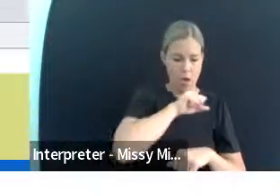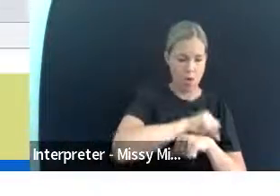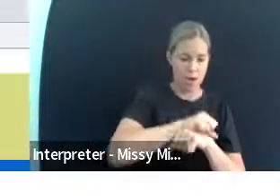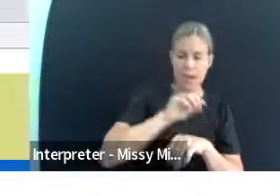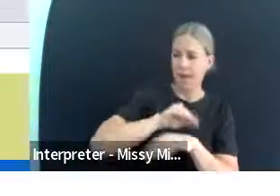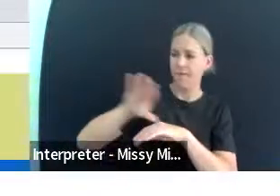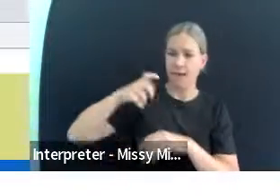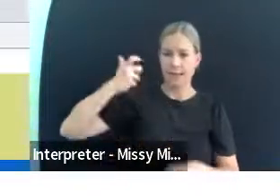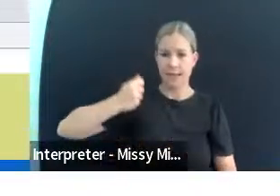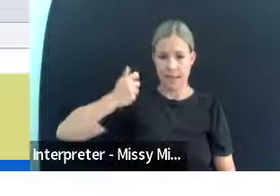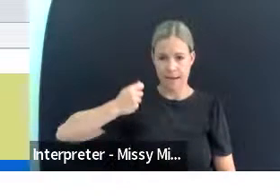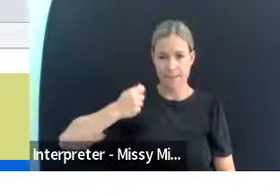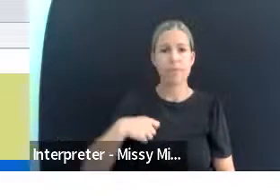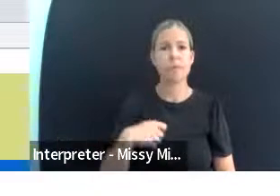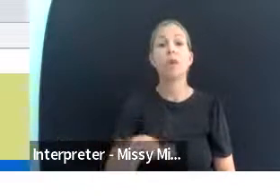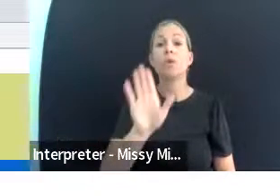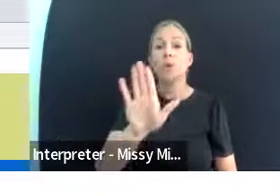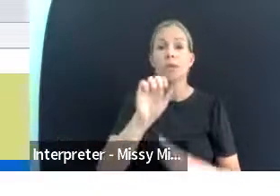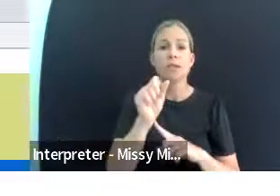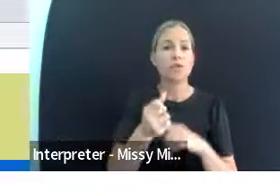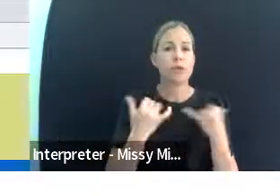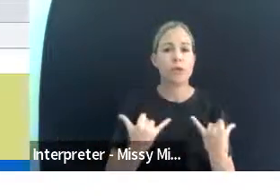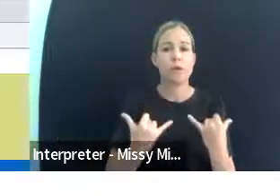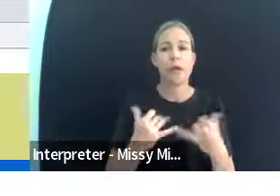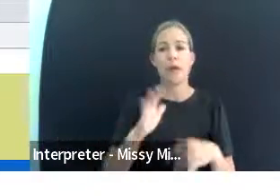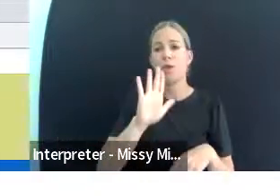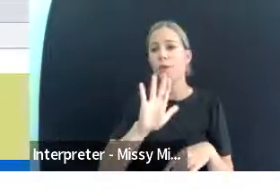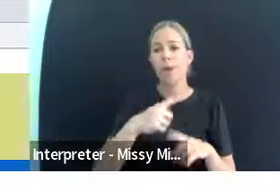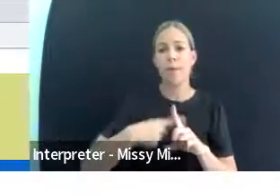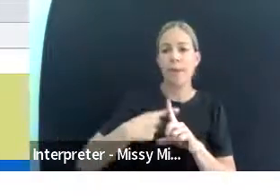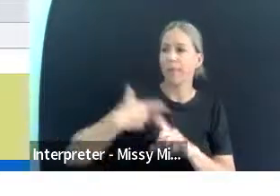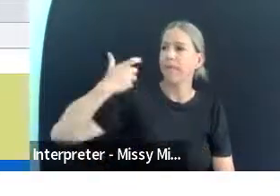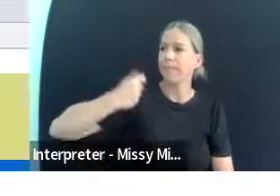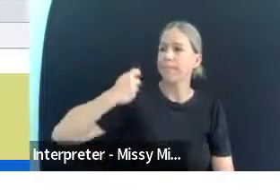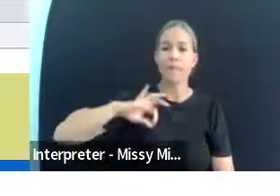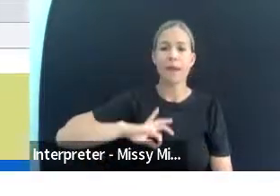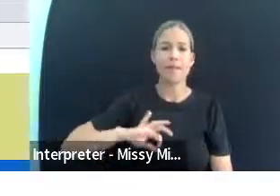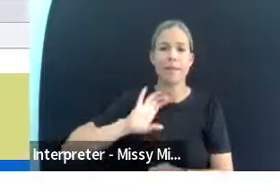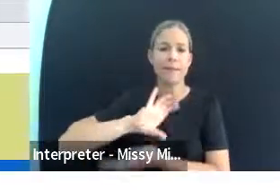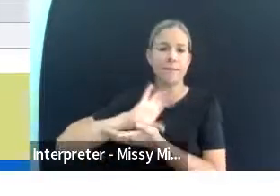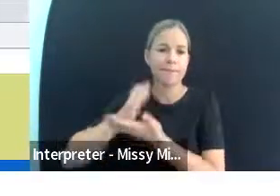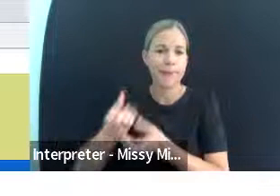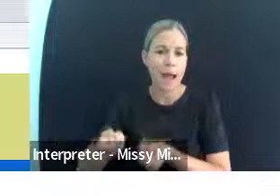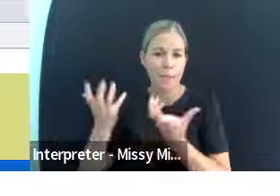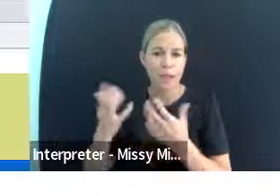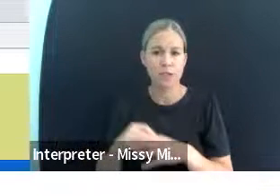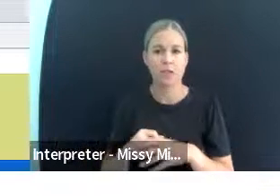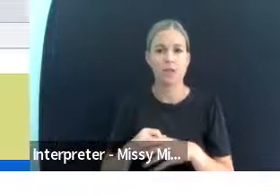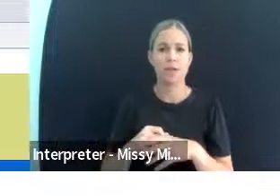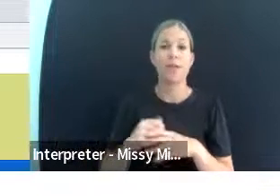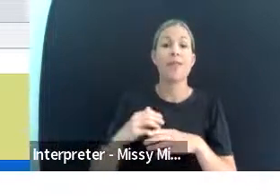income. So your situation today, what is your monthly SSI benefit amount? Well, the most it could be is